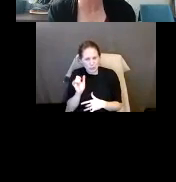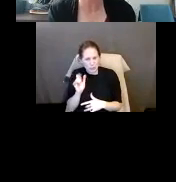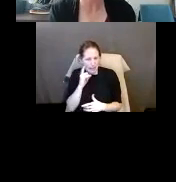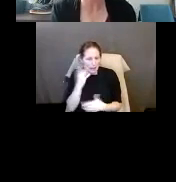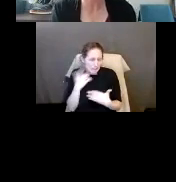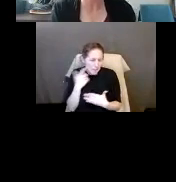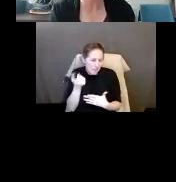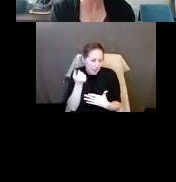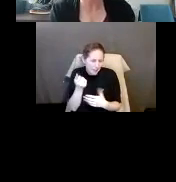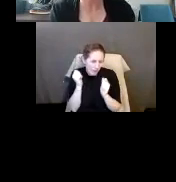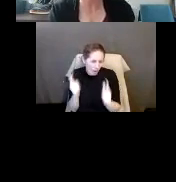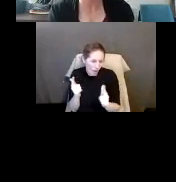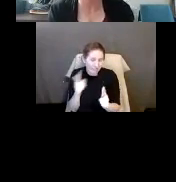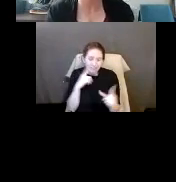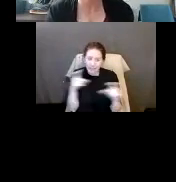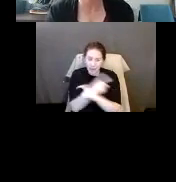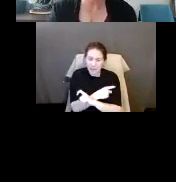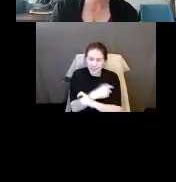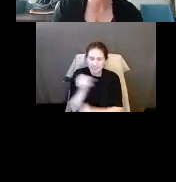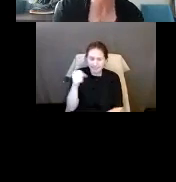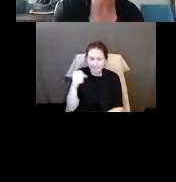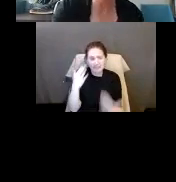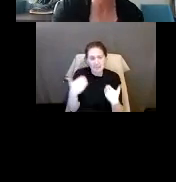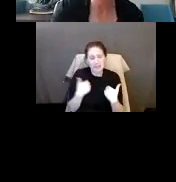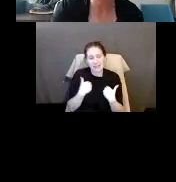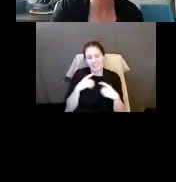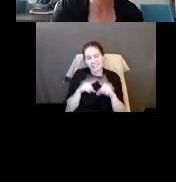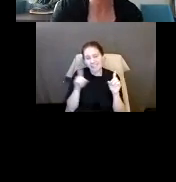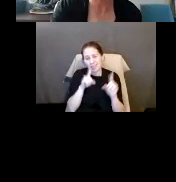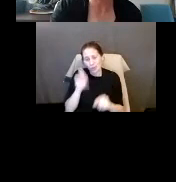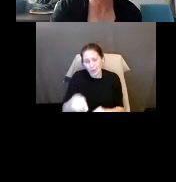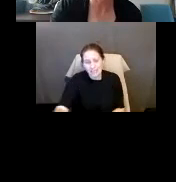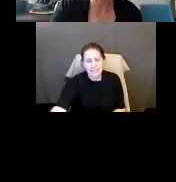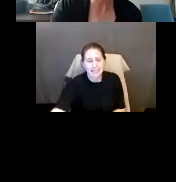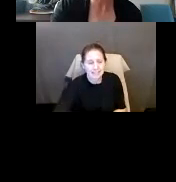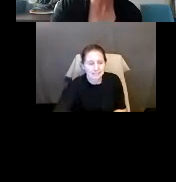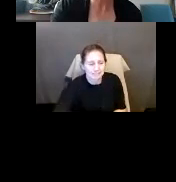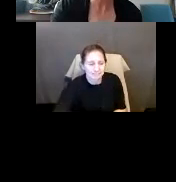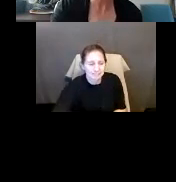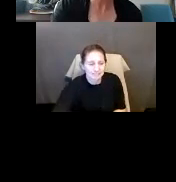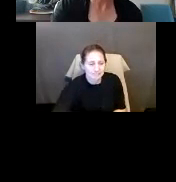But it is a bit complicated, and we might have different questions and other points as well.